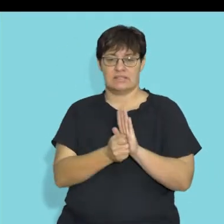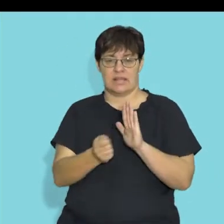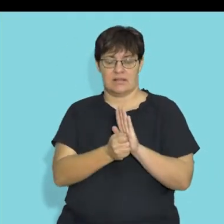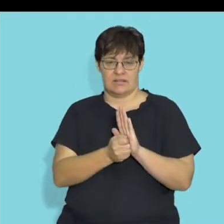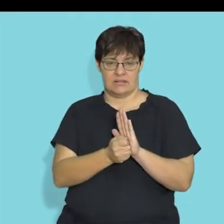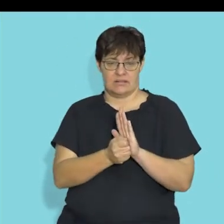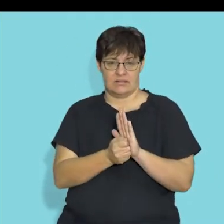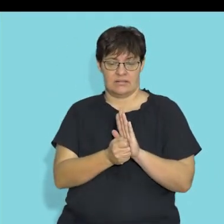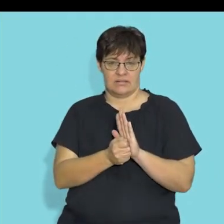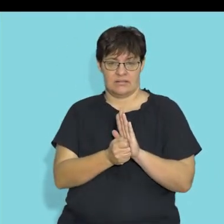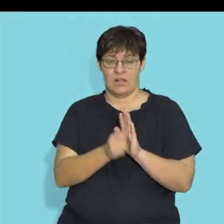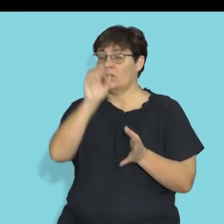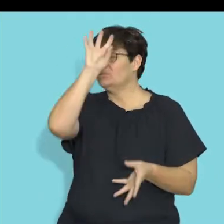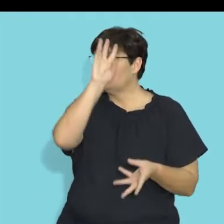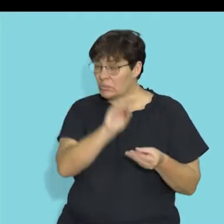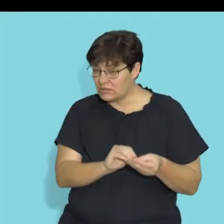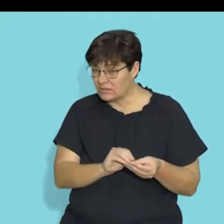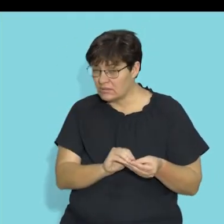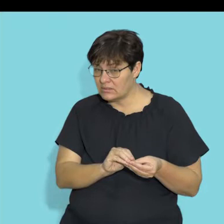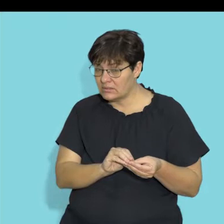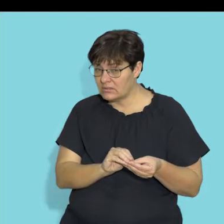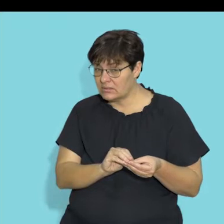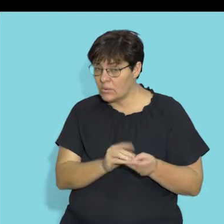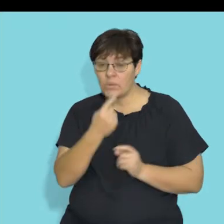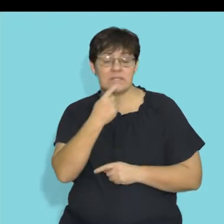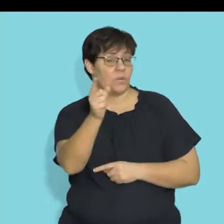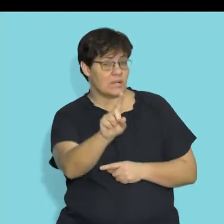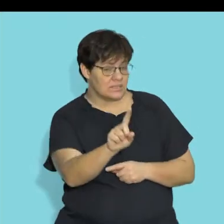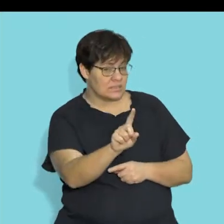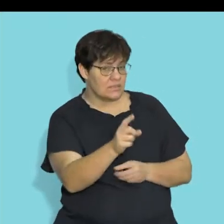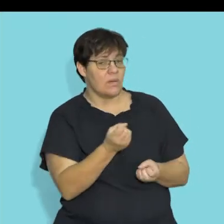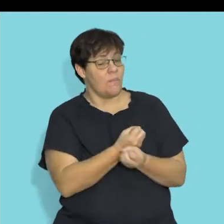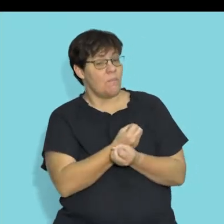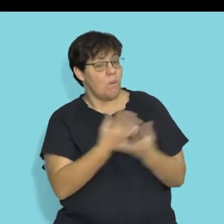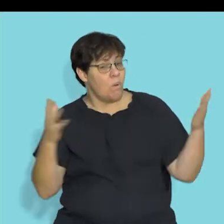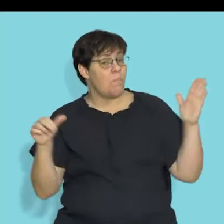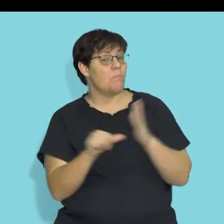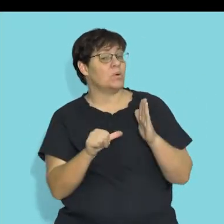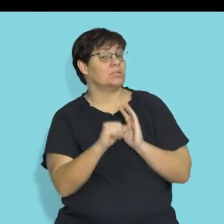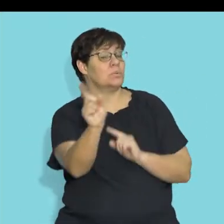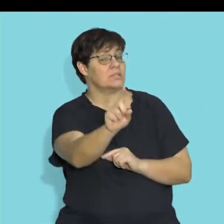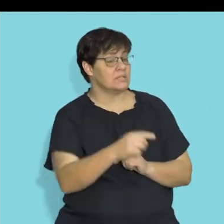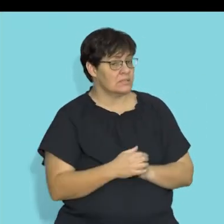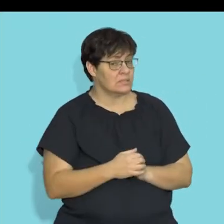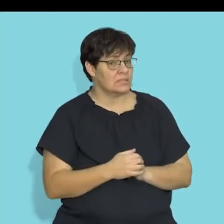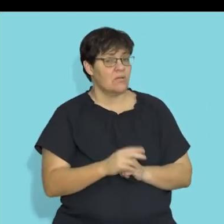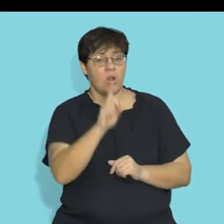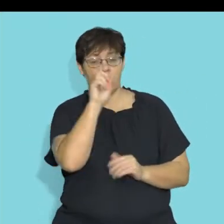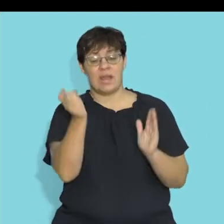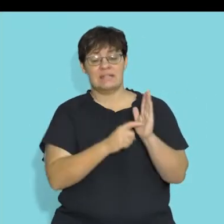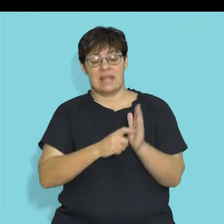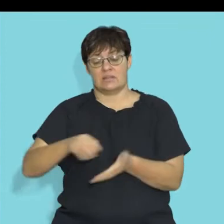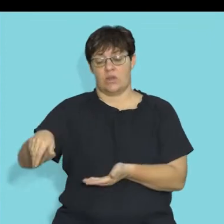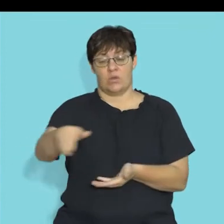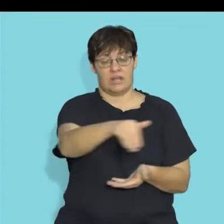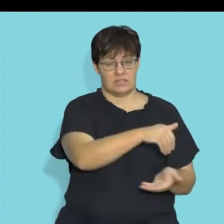total sales figure, right? What did we say? Most important, when you're looking at the